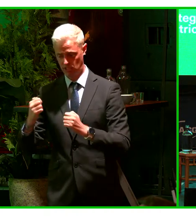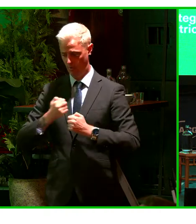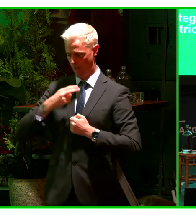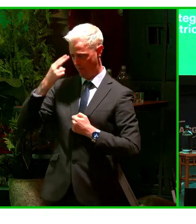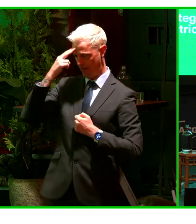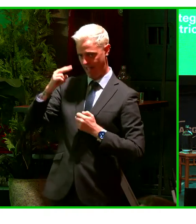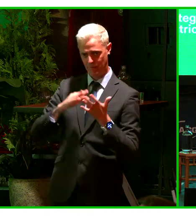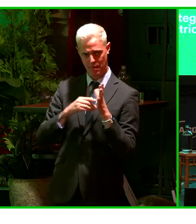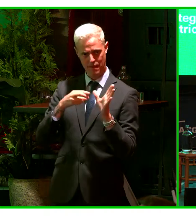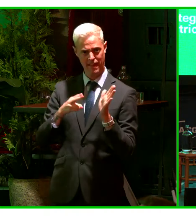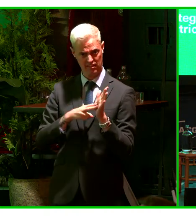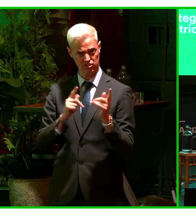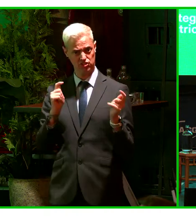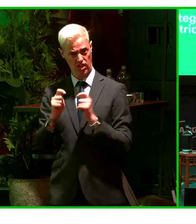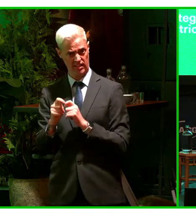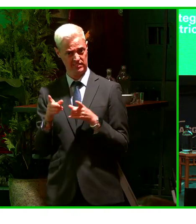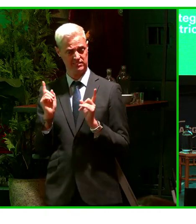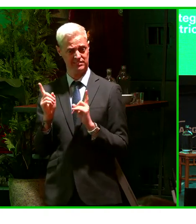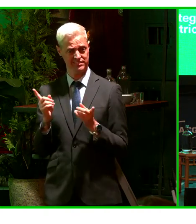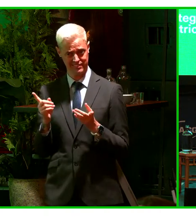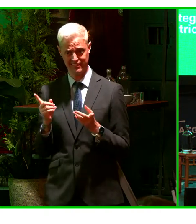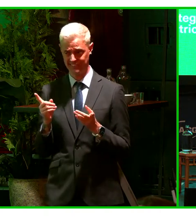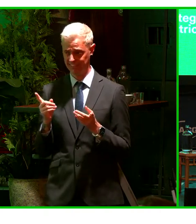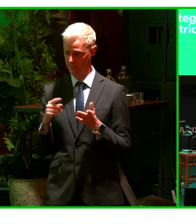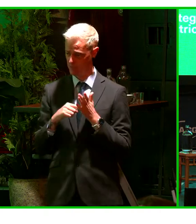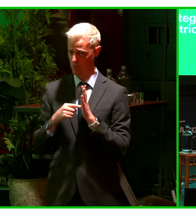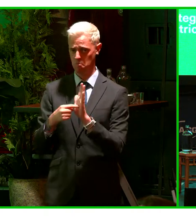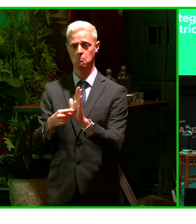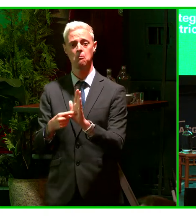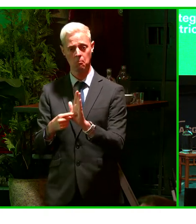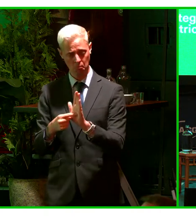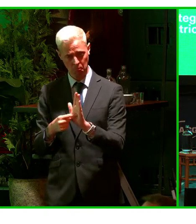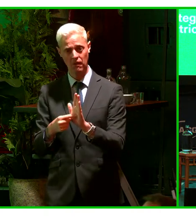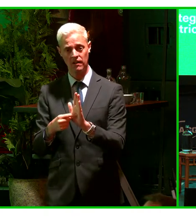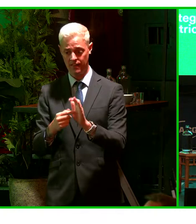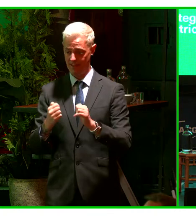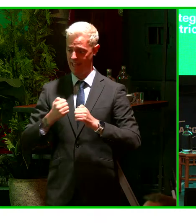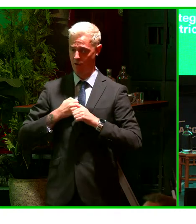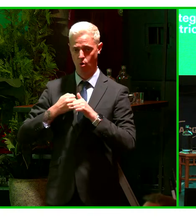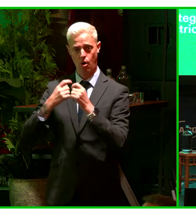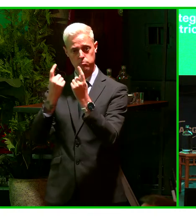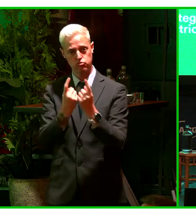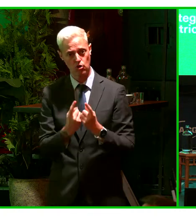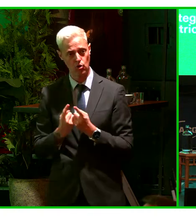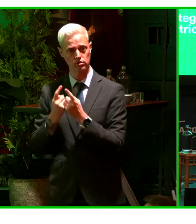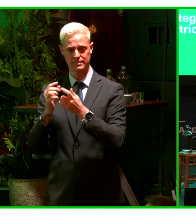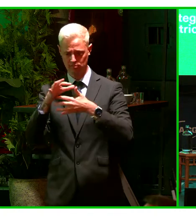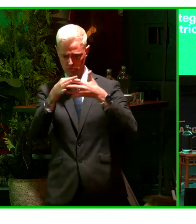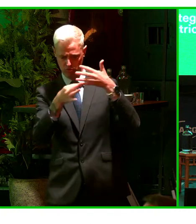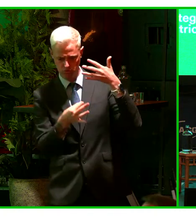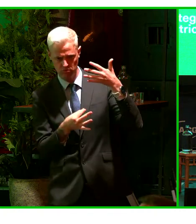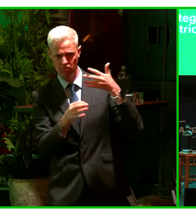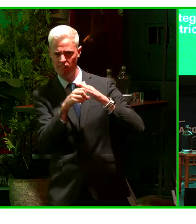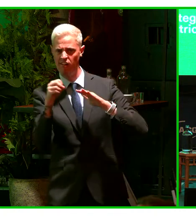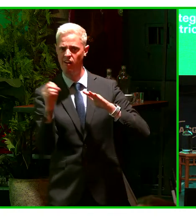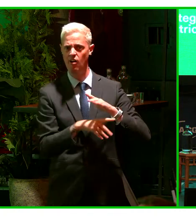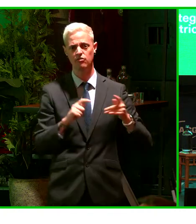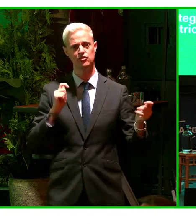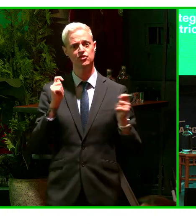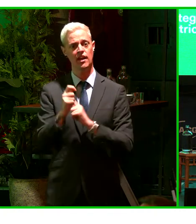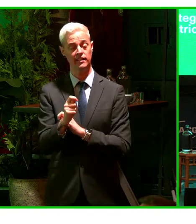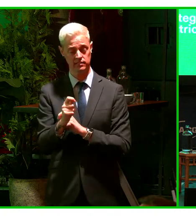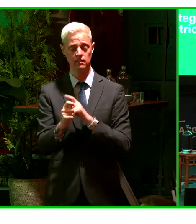Okay, changing the name is an easy thing to do. And we changed our complete product portfolio. 6 years ago, we were the